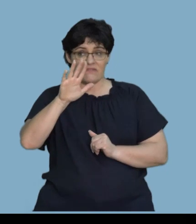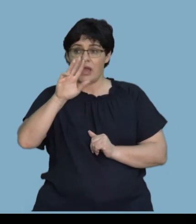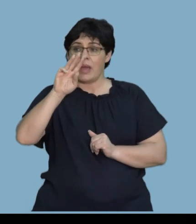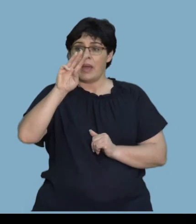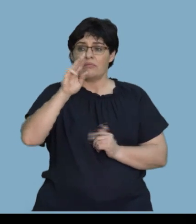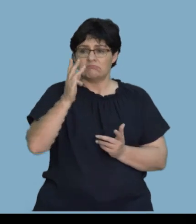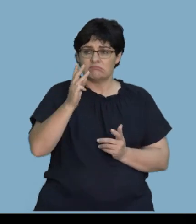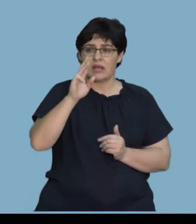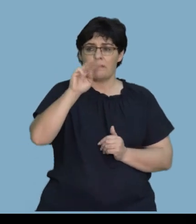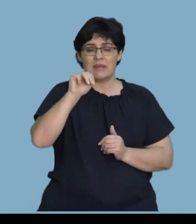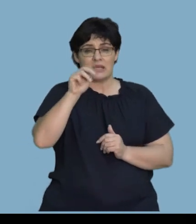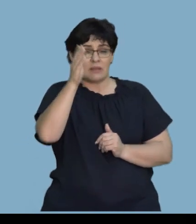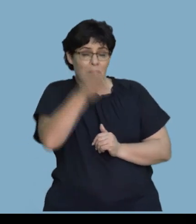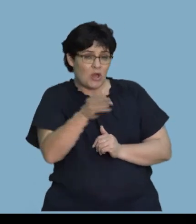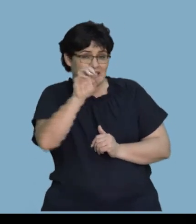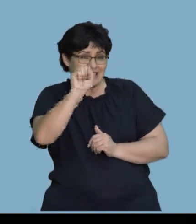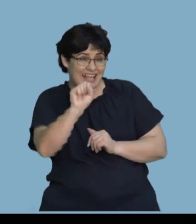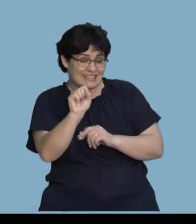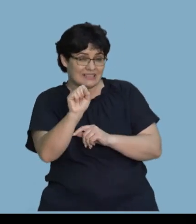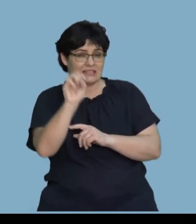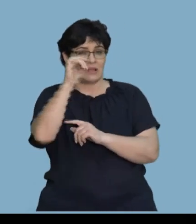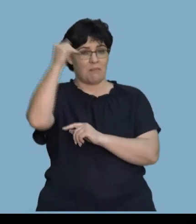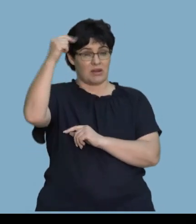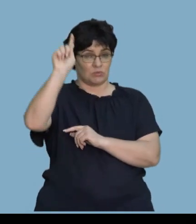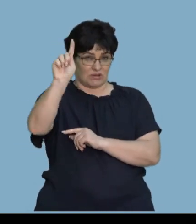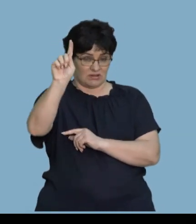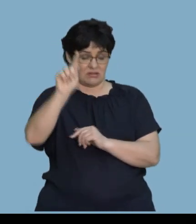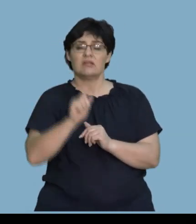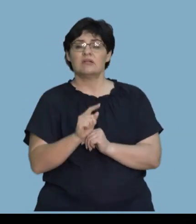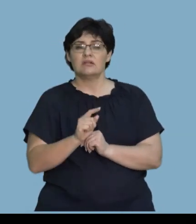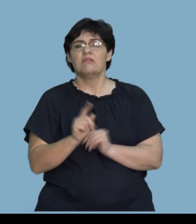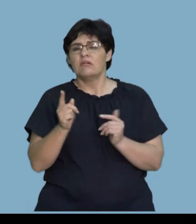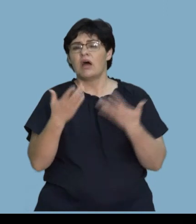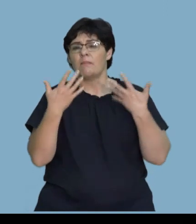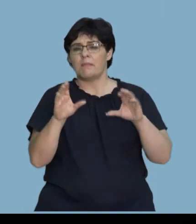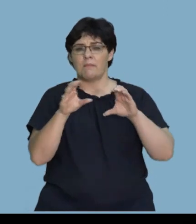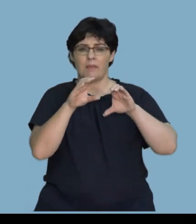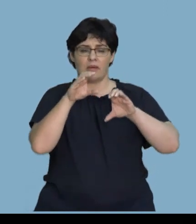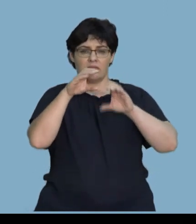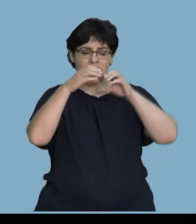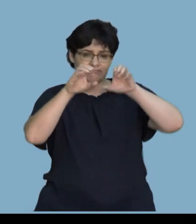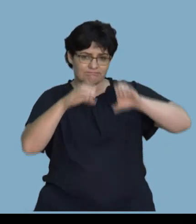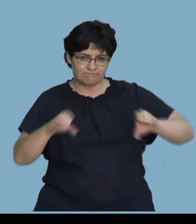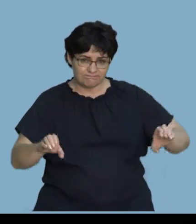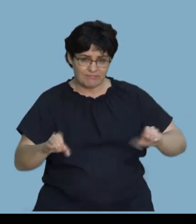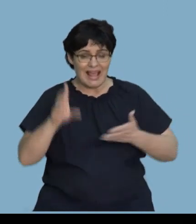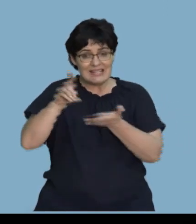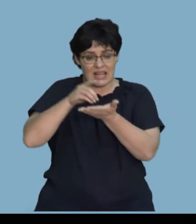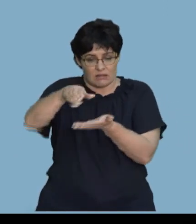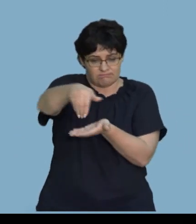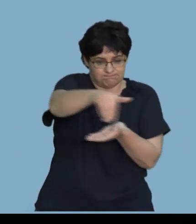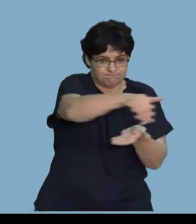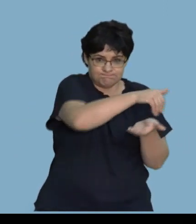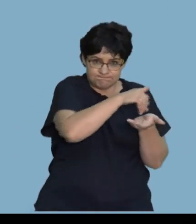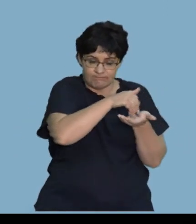it in terms of the initial velocity, okay? Right, we already are, breaking it down, collecting the data that would be